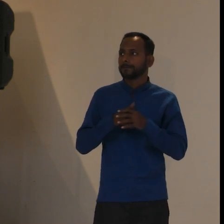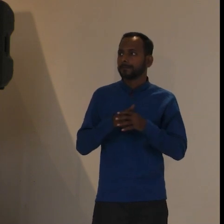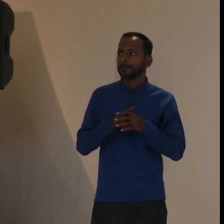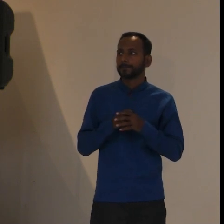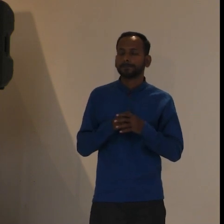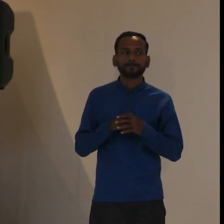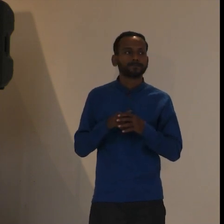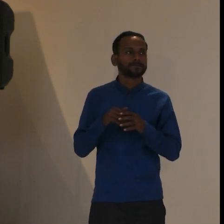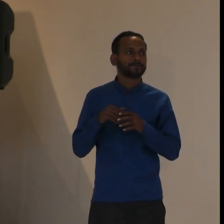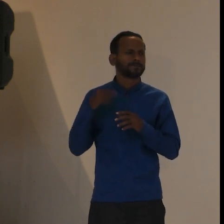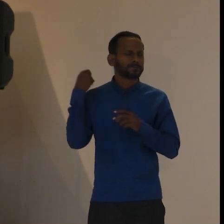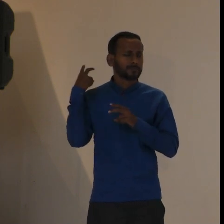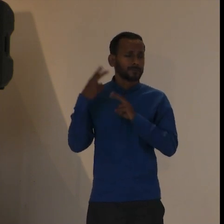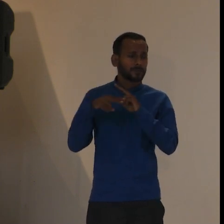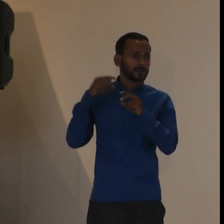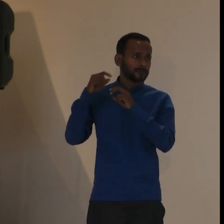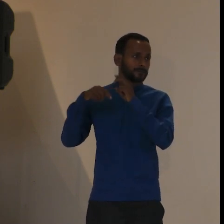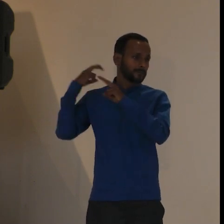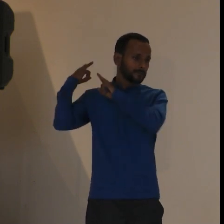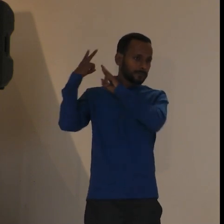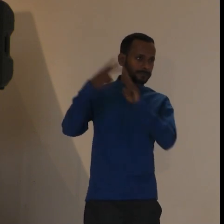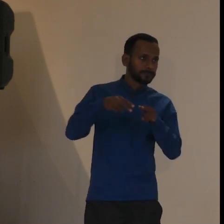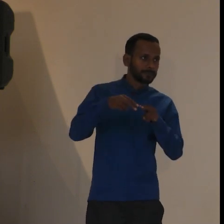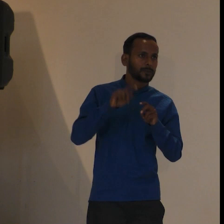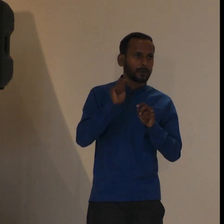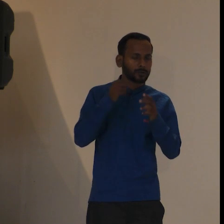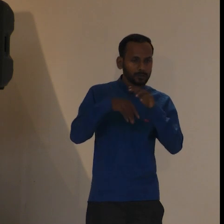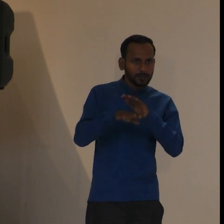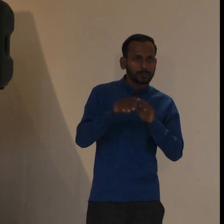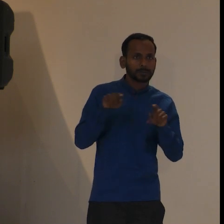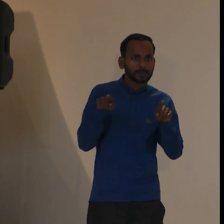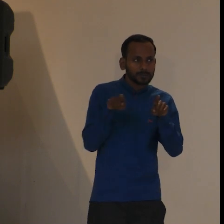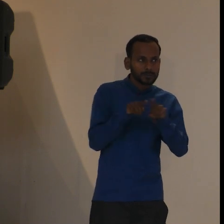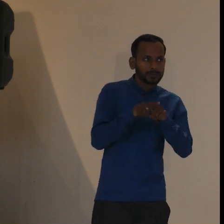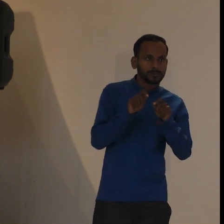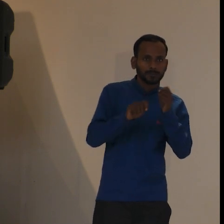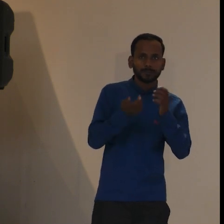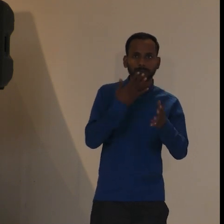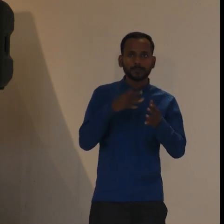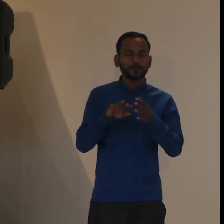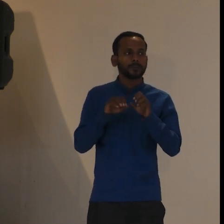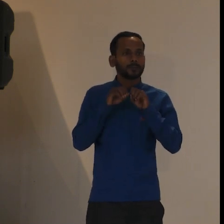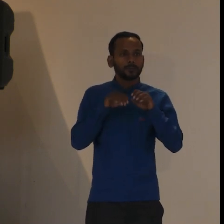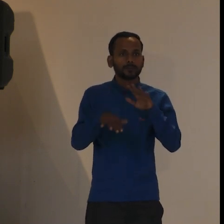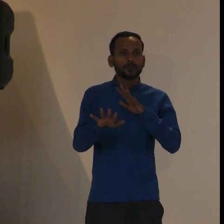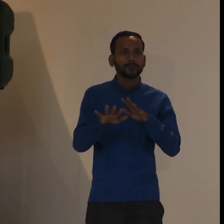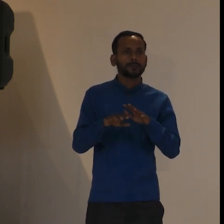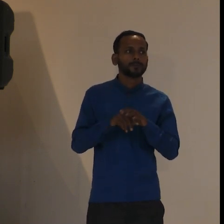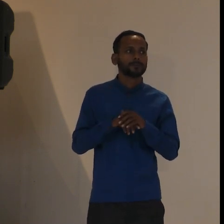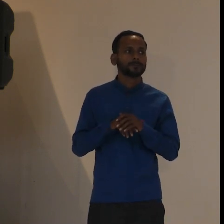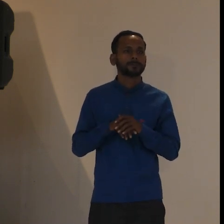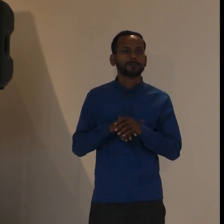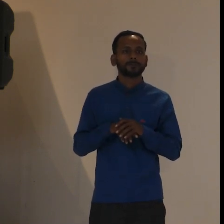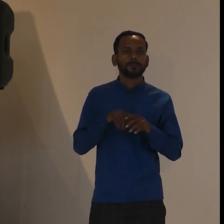or historians do, is they recover things from the archive, right? They make things visible. But to what